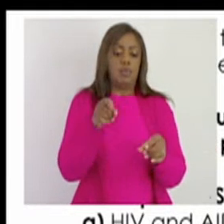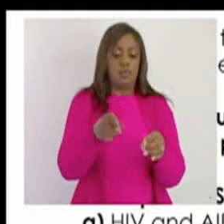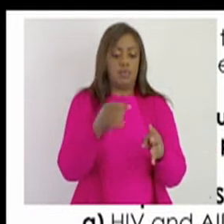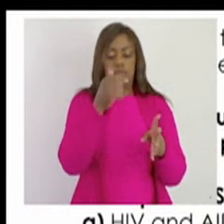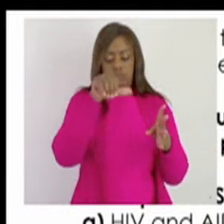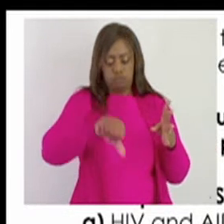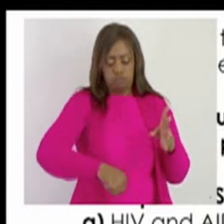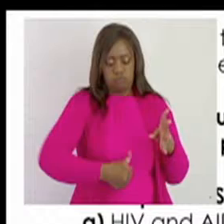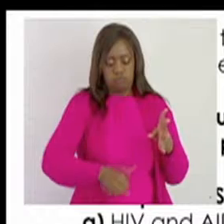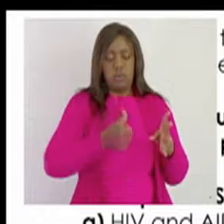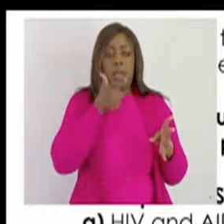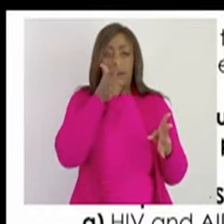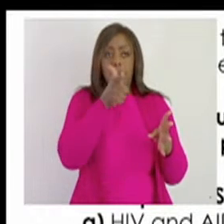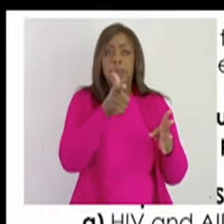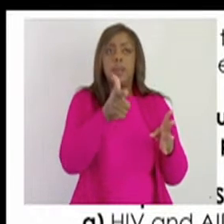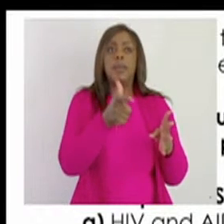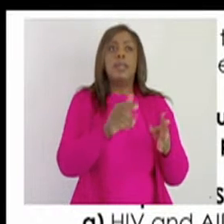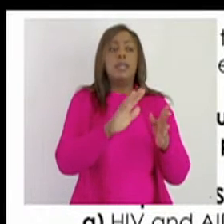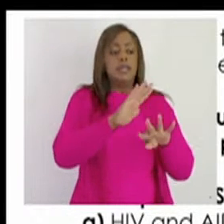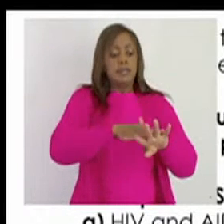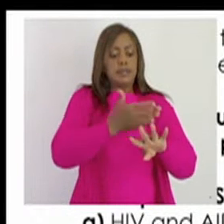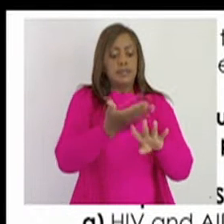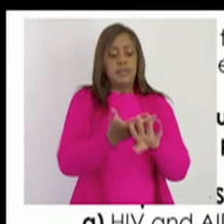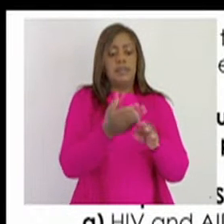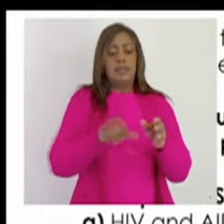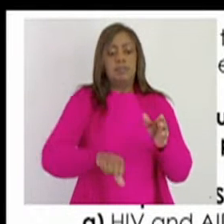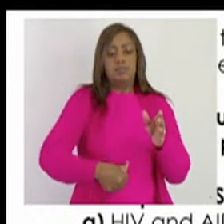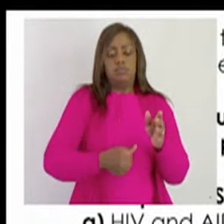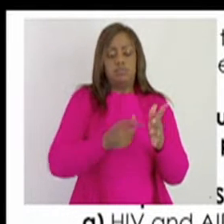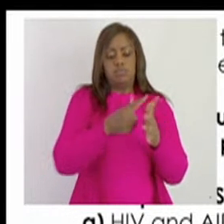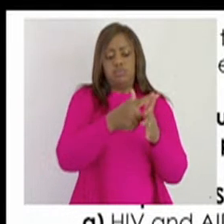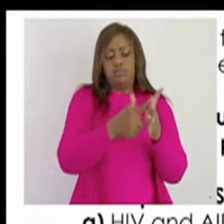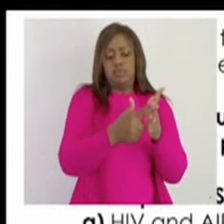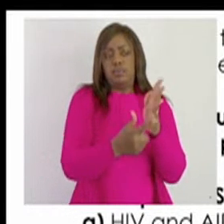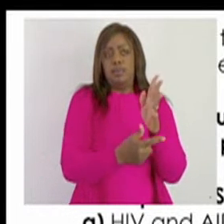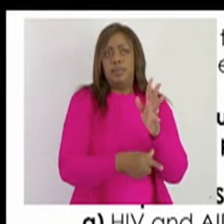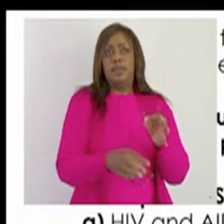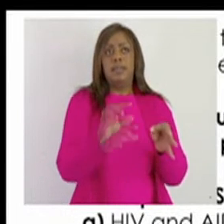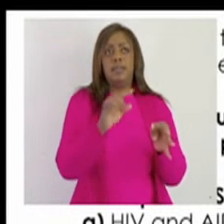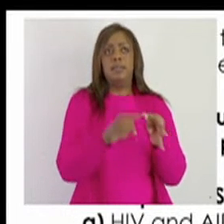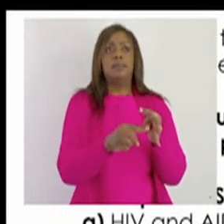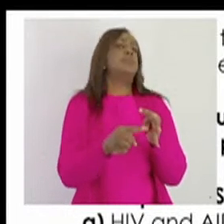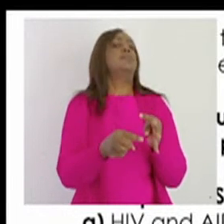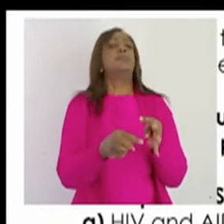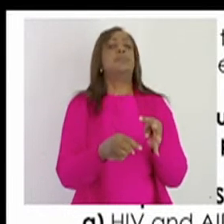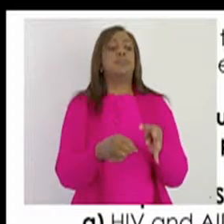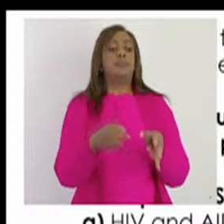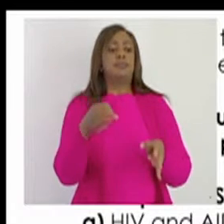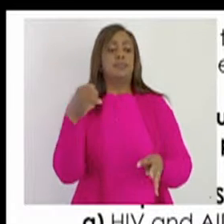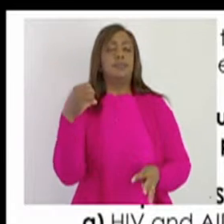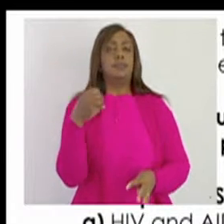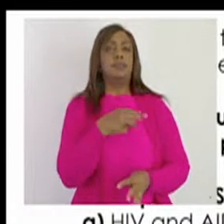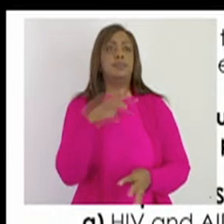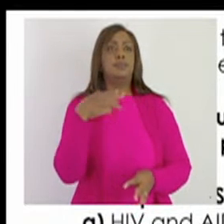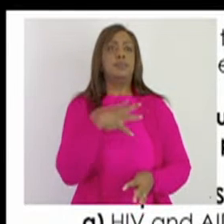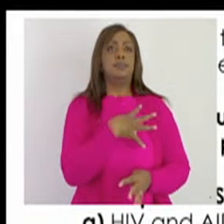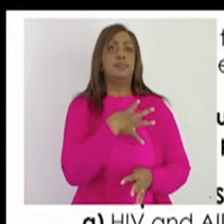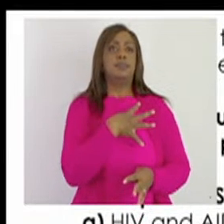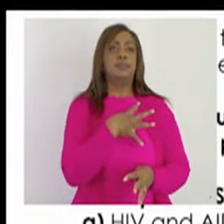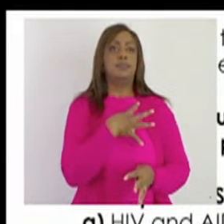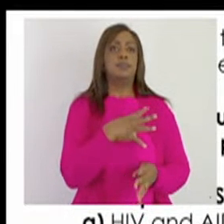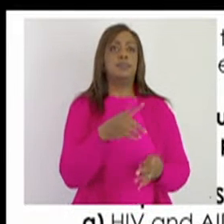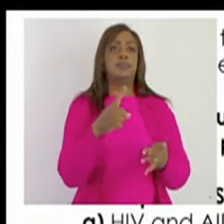first of all, let's look at some examples of STDs. Examples of STDs are HIV and AIDS,